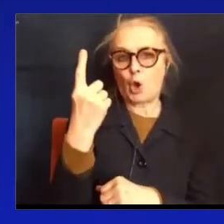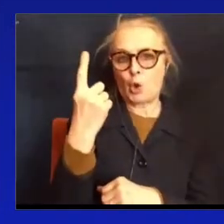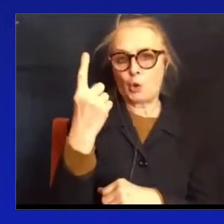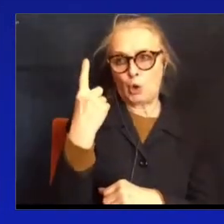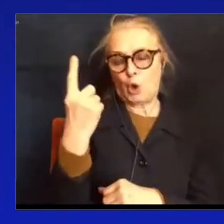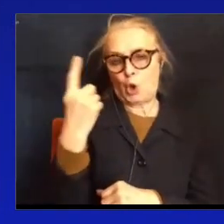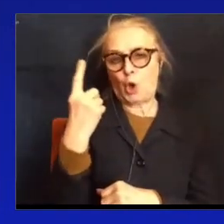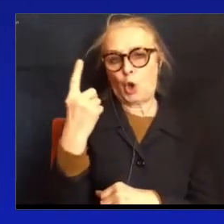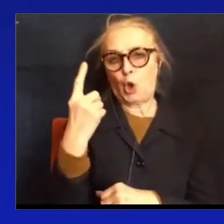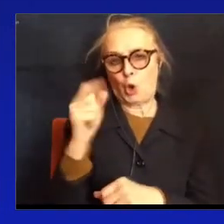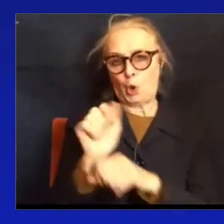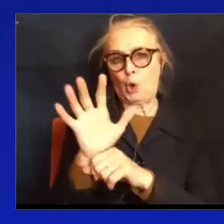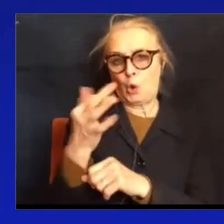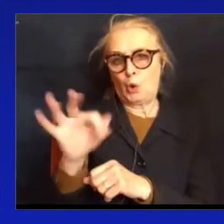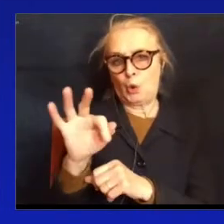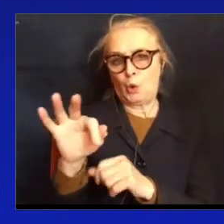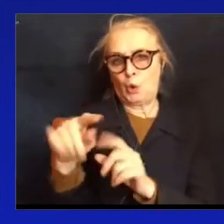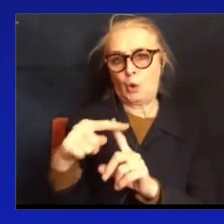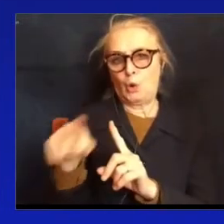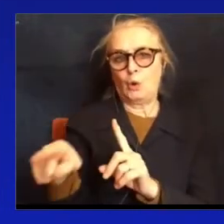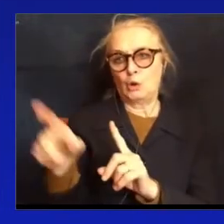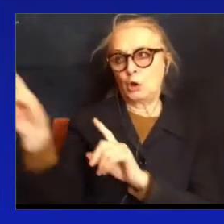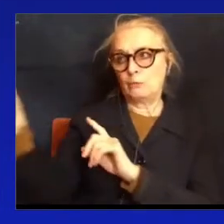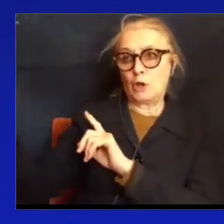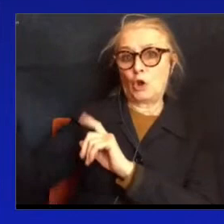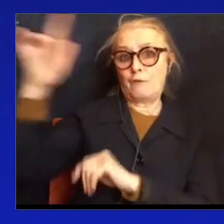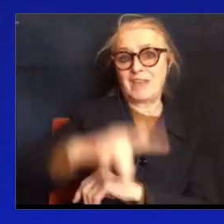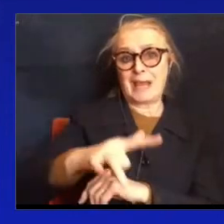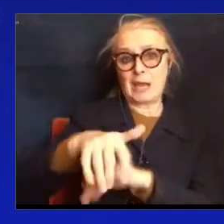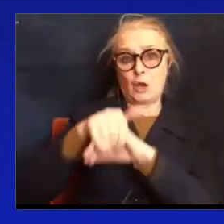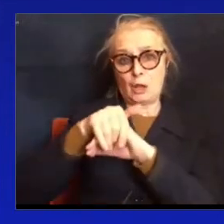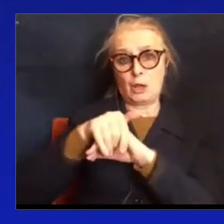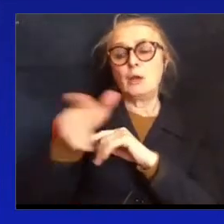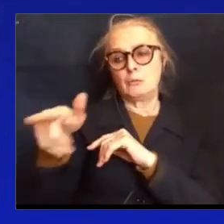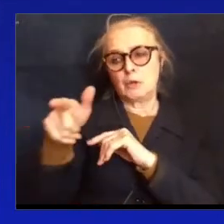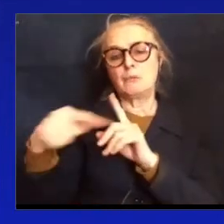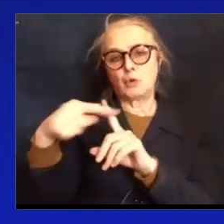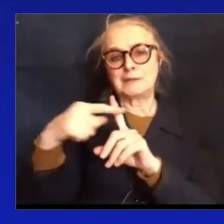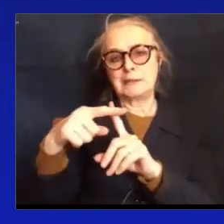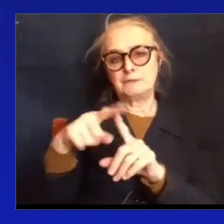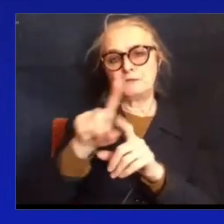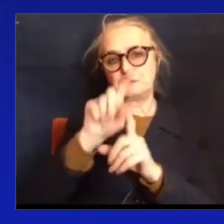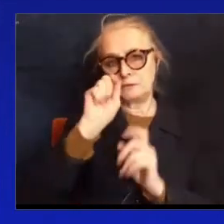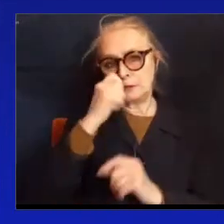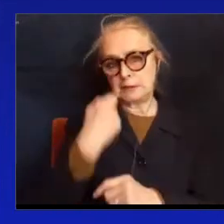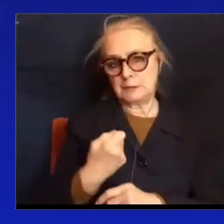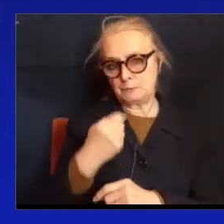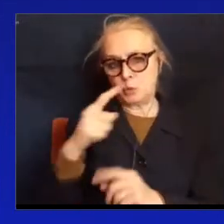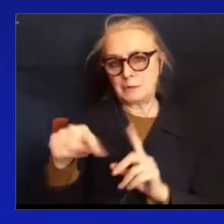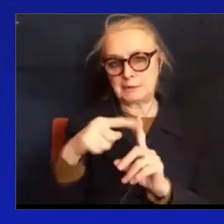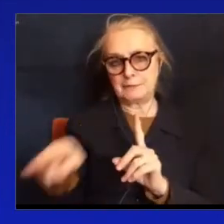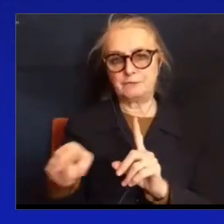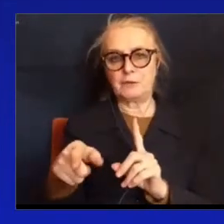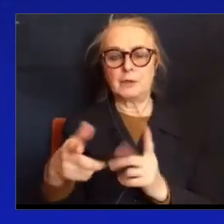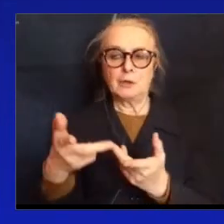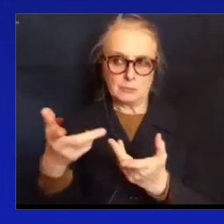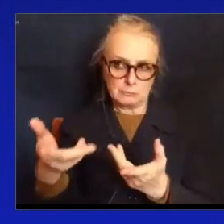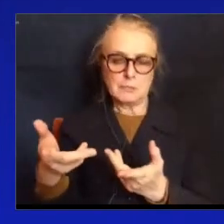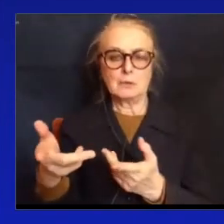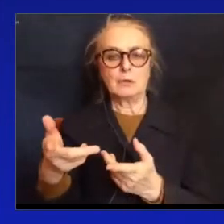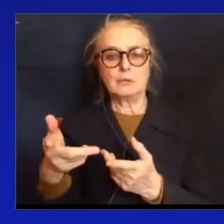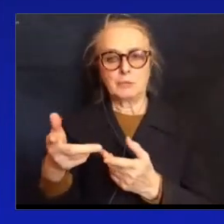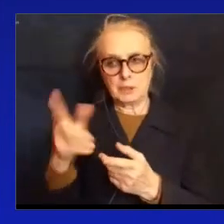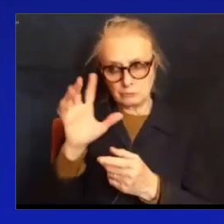and then that sample was retested and the variant was identified. And we have been doing that, and